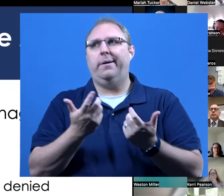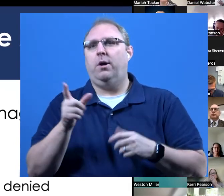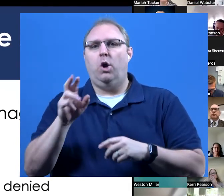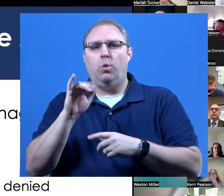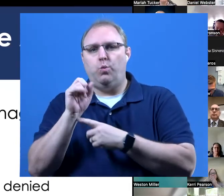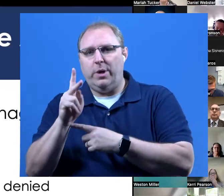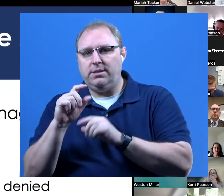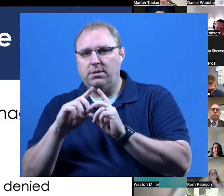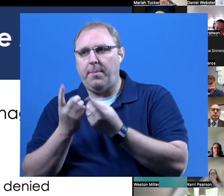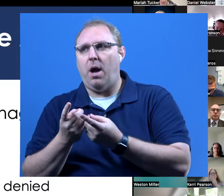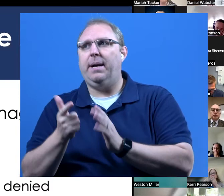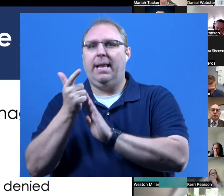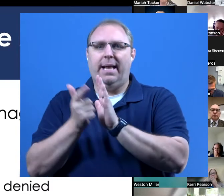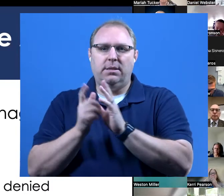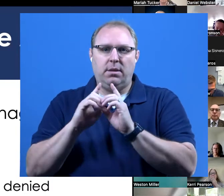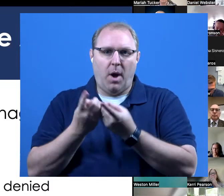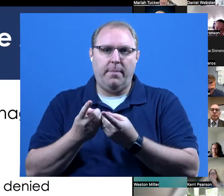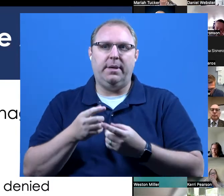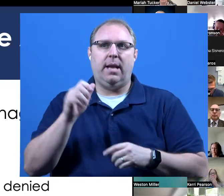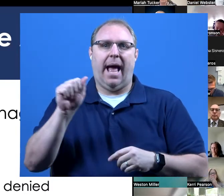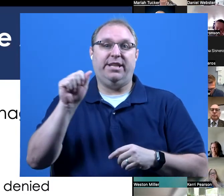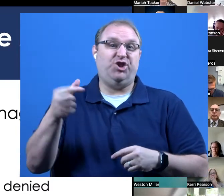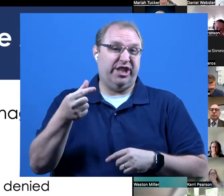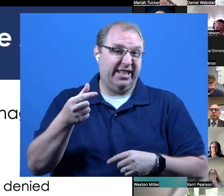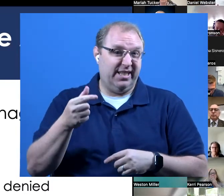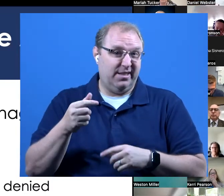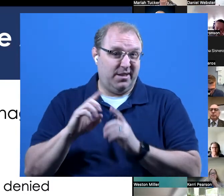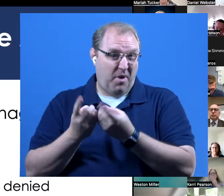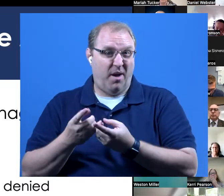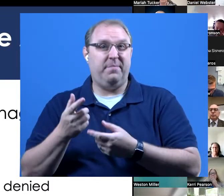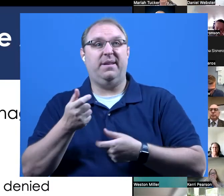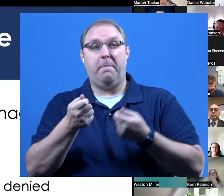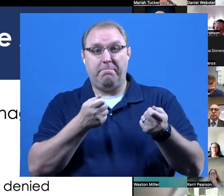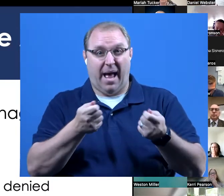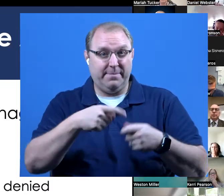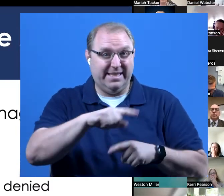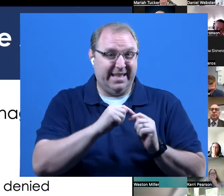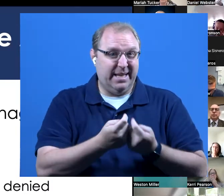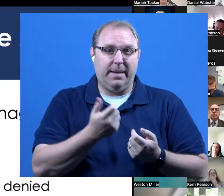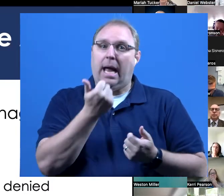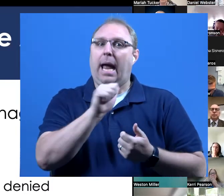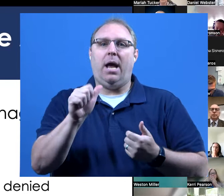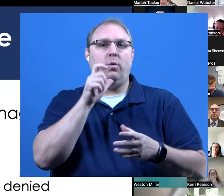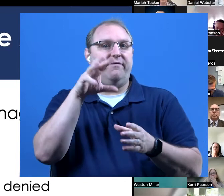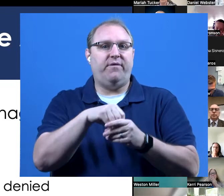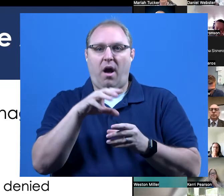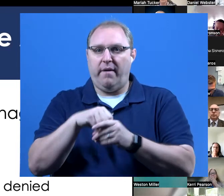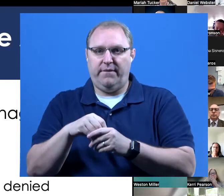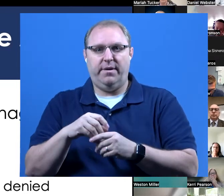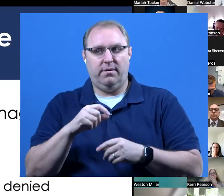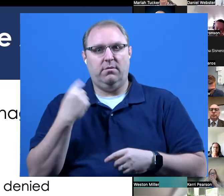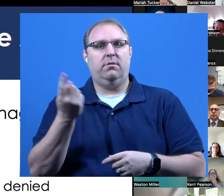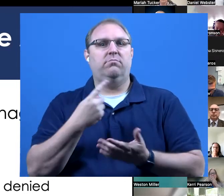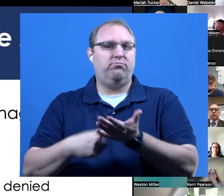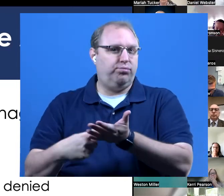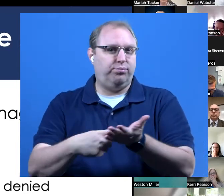those people are involved. And so when we send that out, it's really not a surprise to anybody. We're just informing, really making it